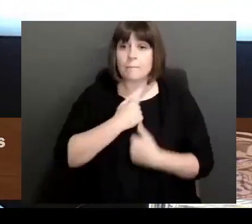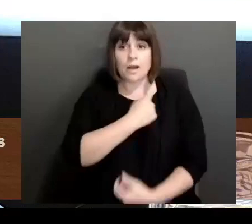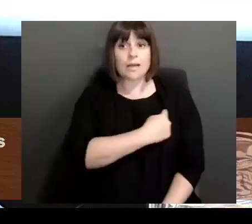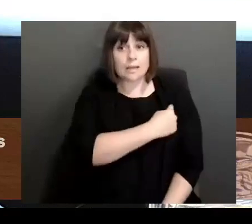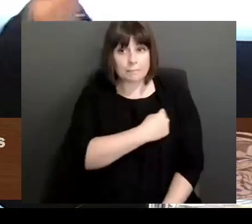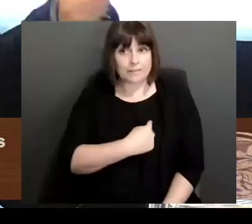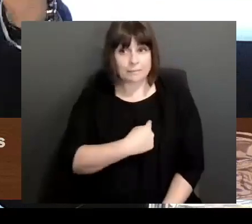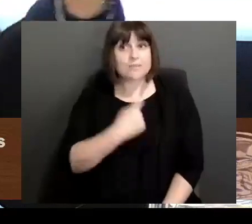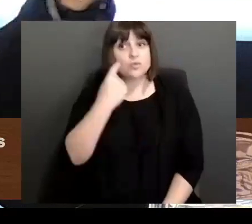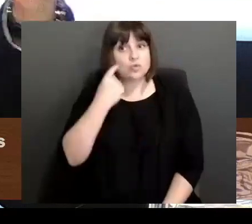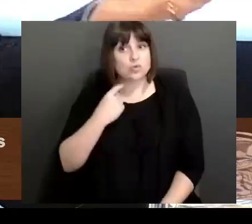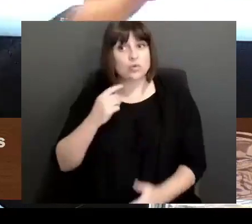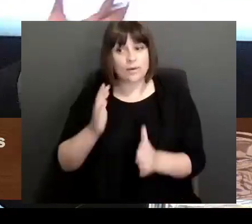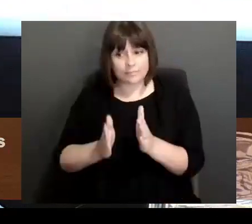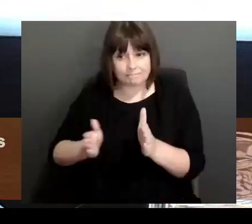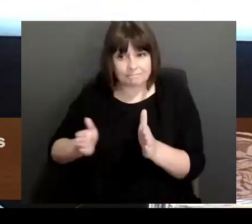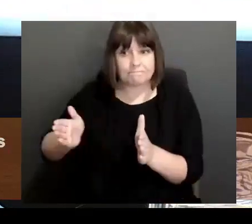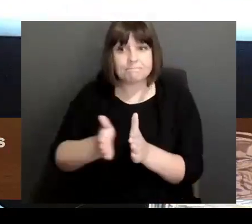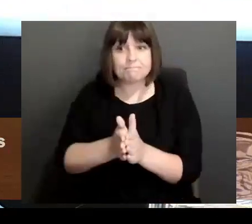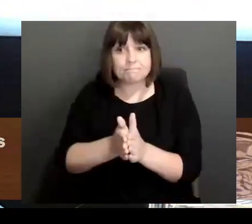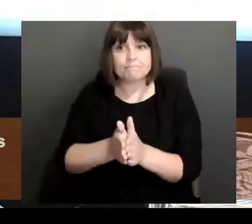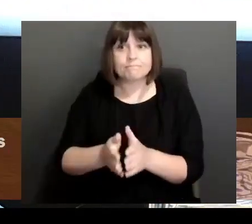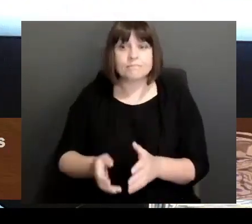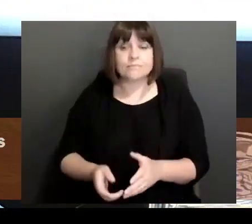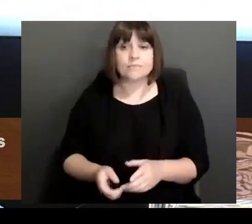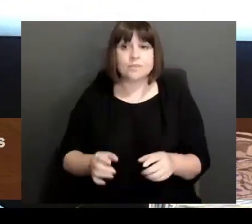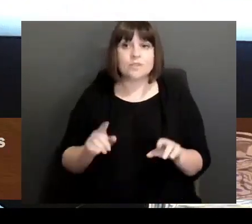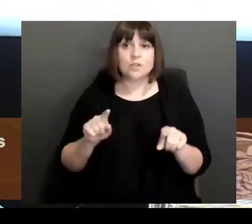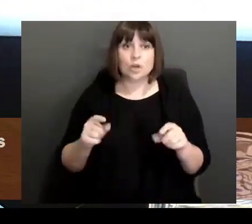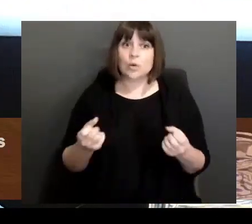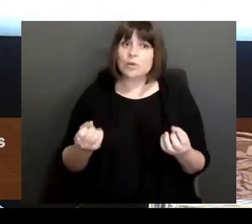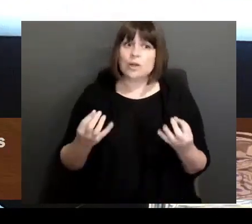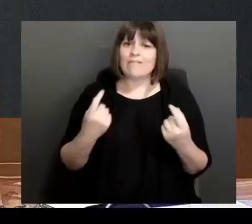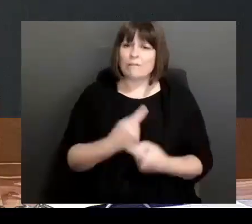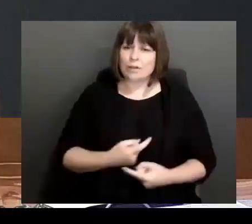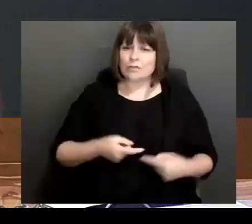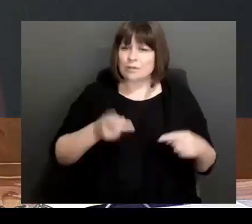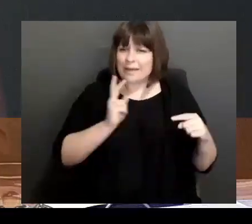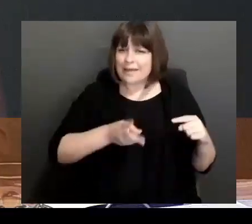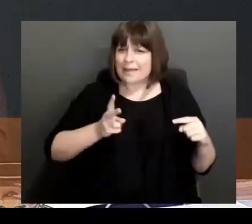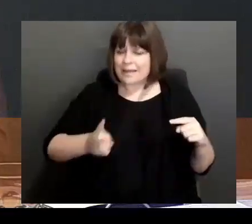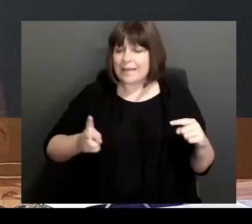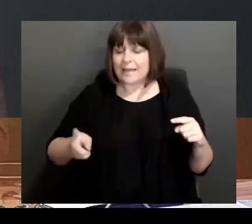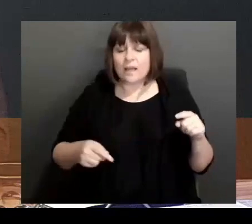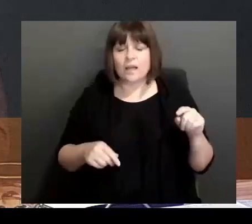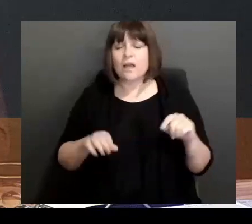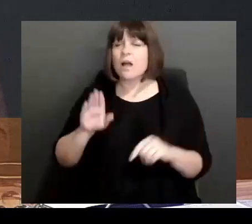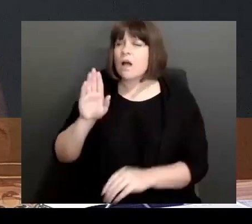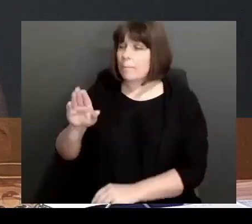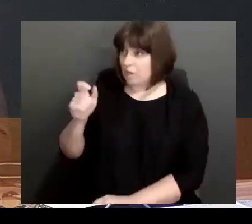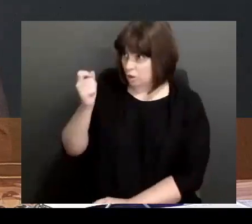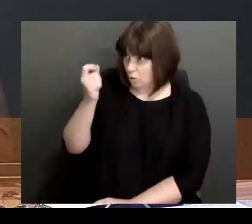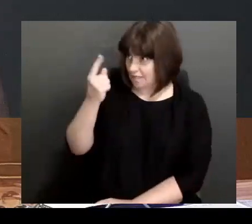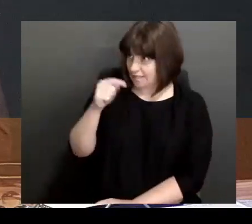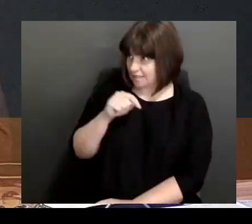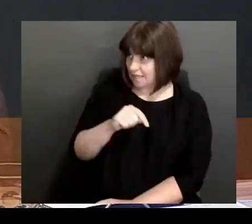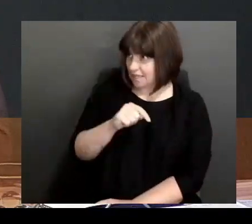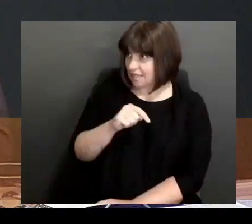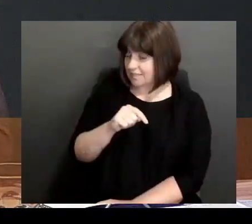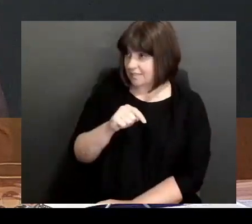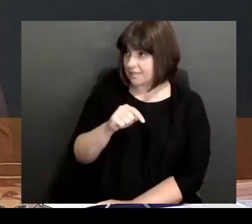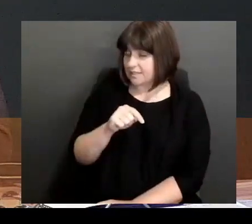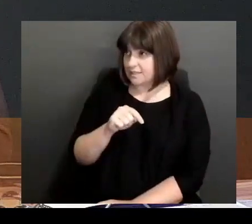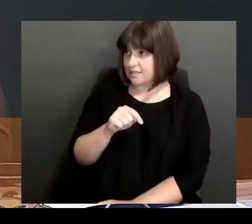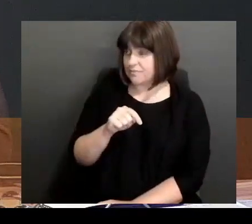that, so that we're not having this frustration. I mean, you understand the tension that, this is a more, I